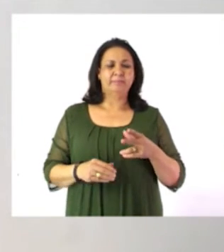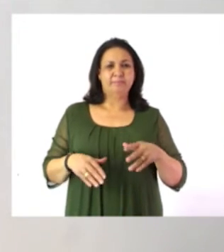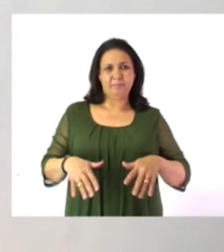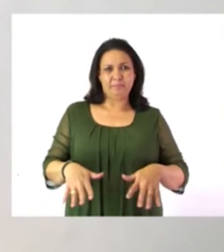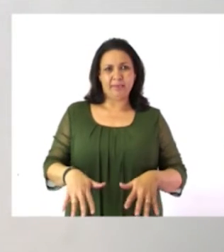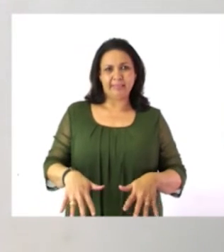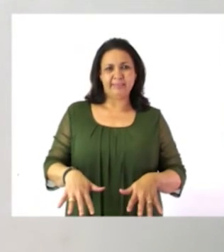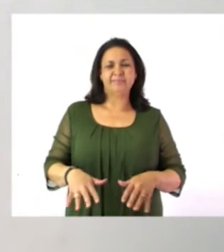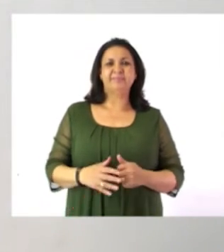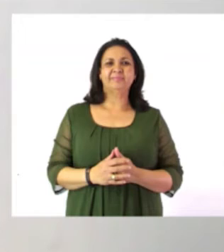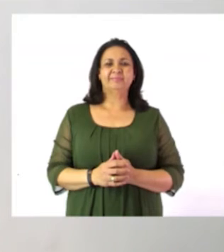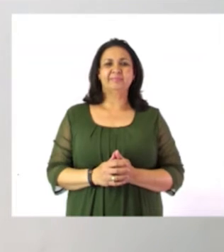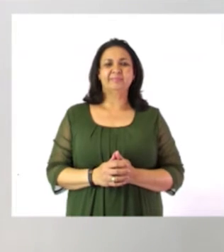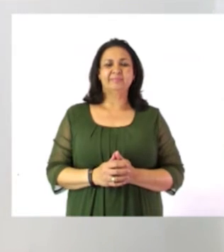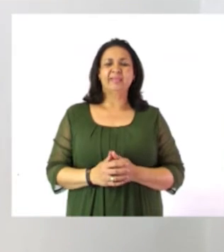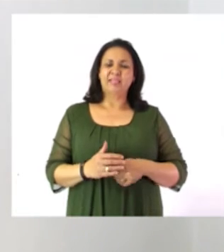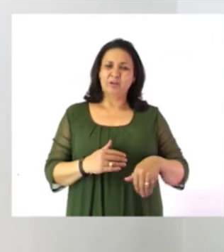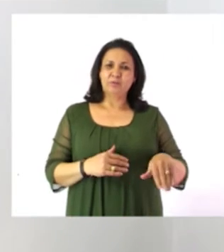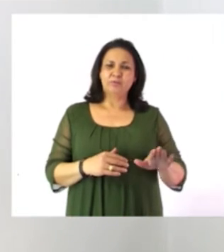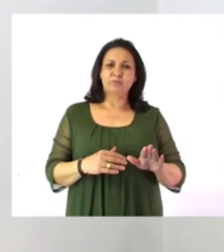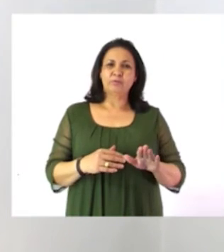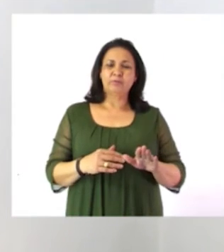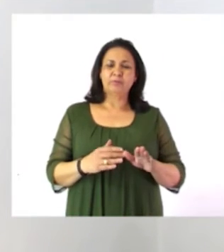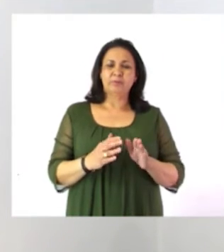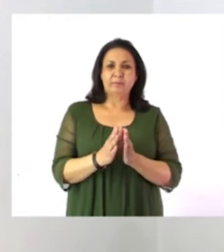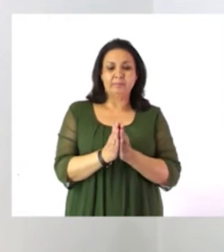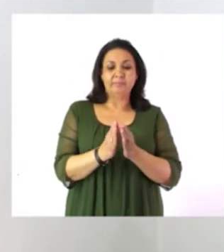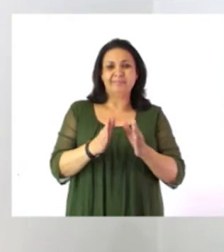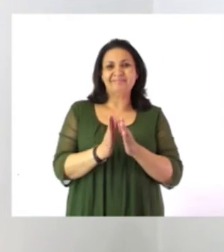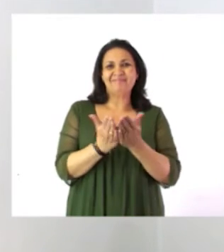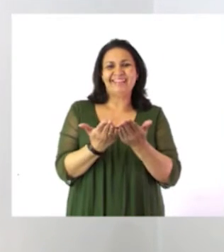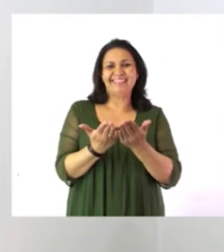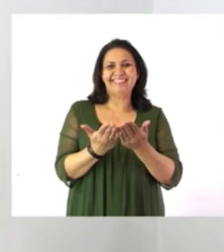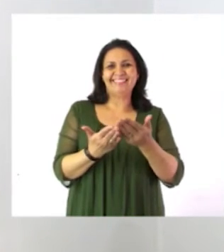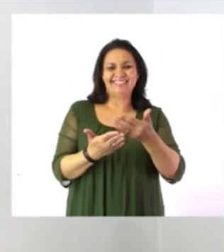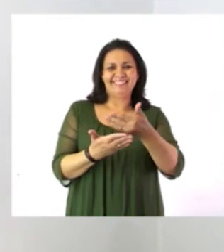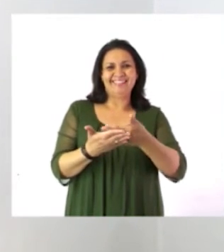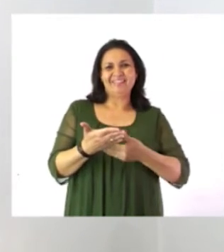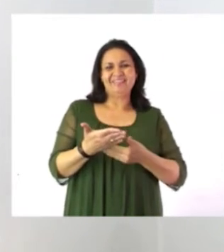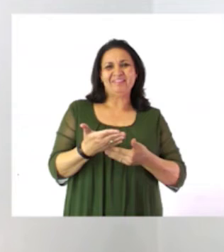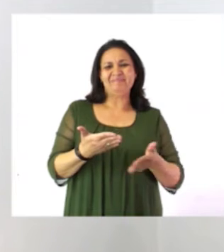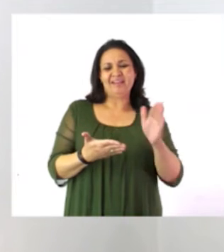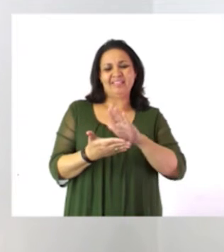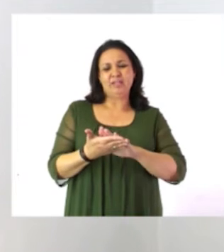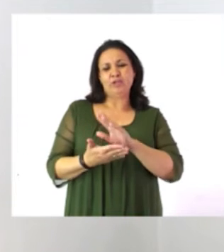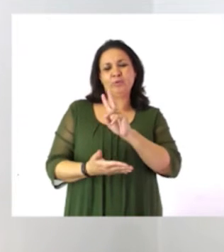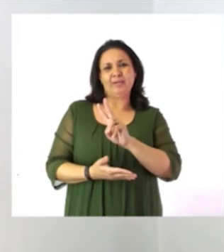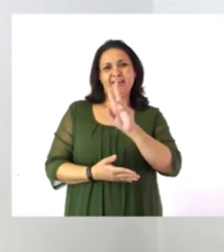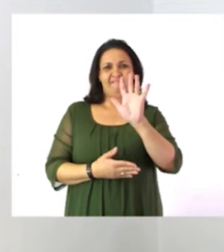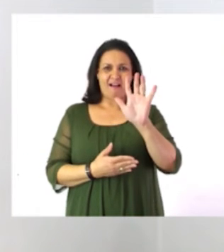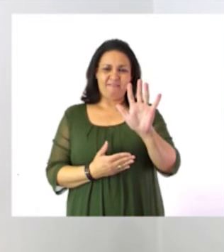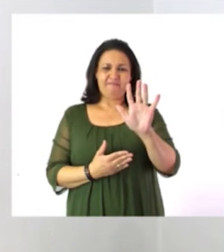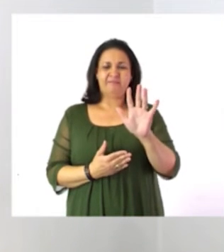boy. Then you go to the next page, on page 25,